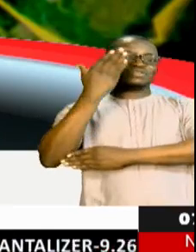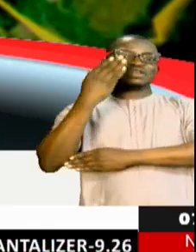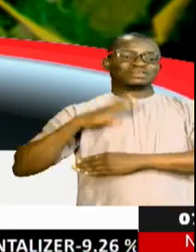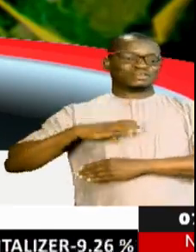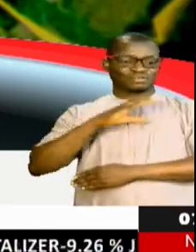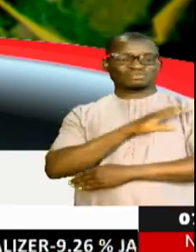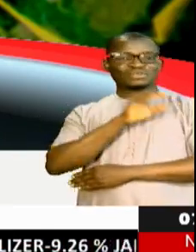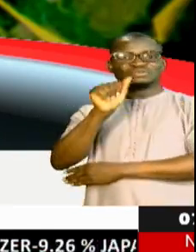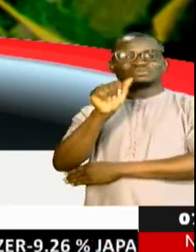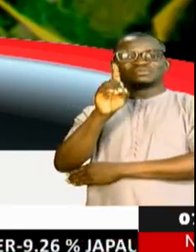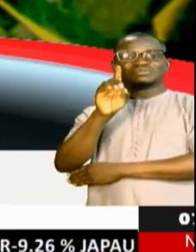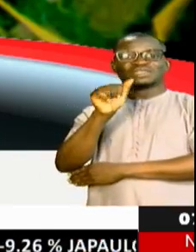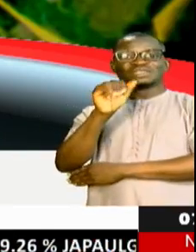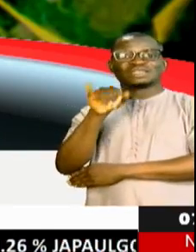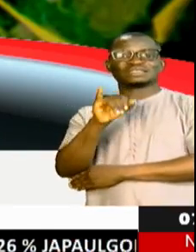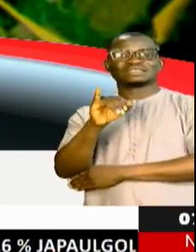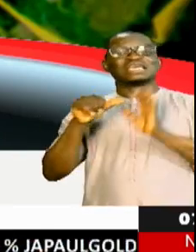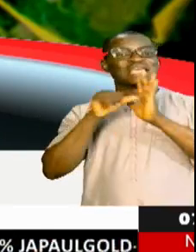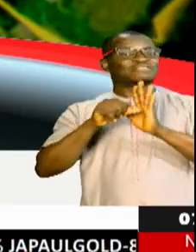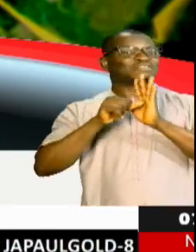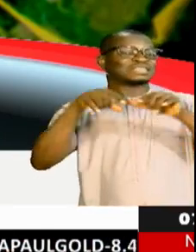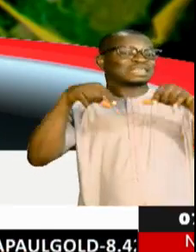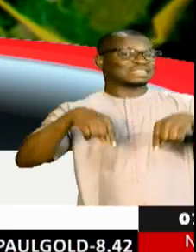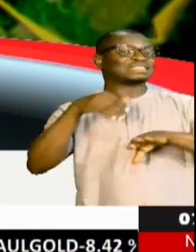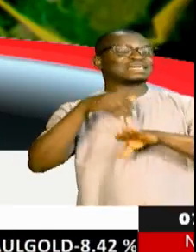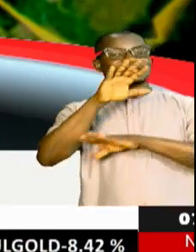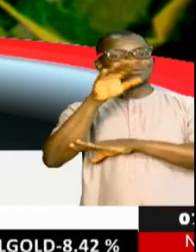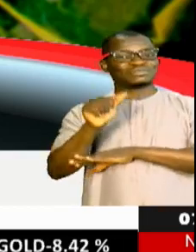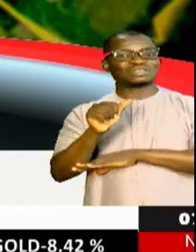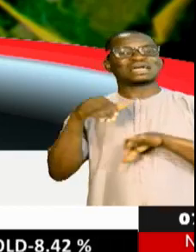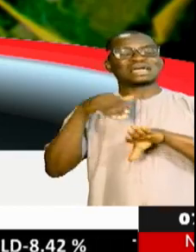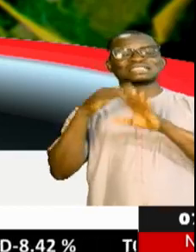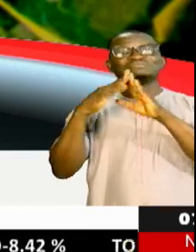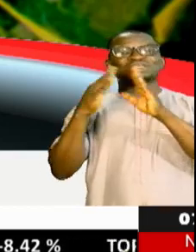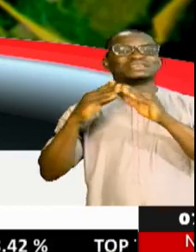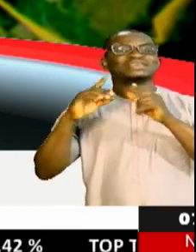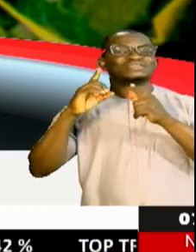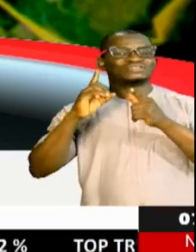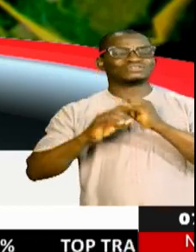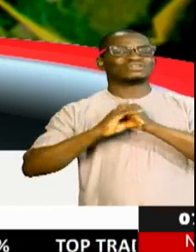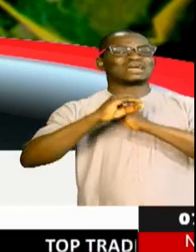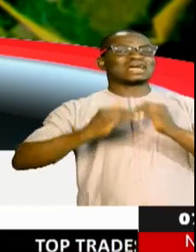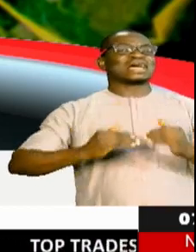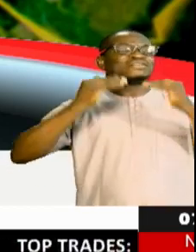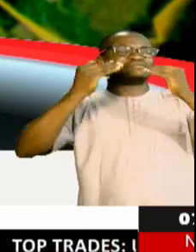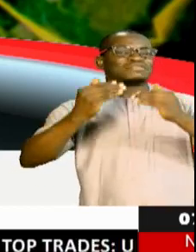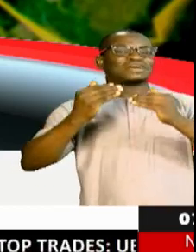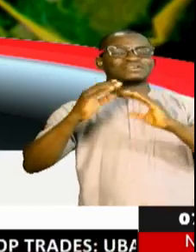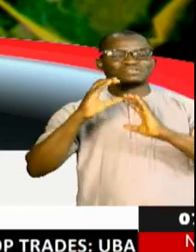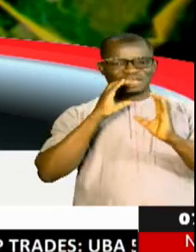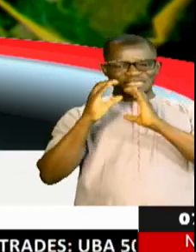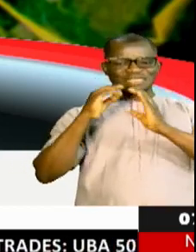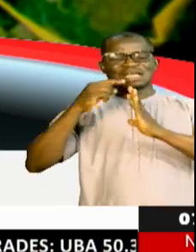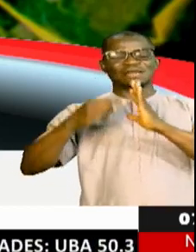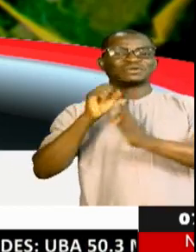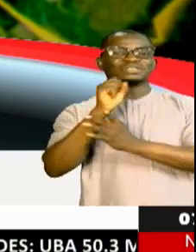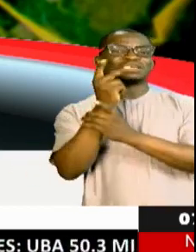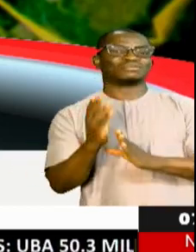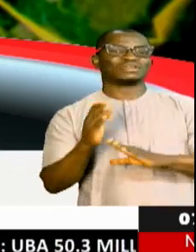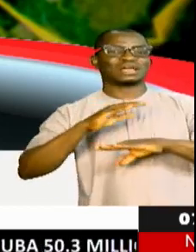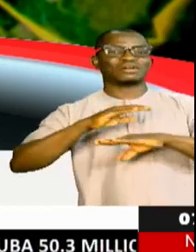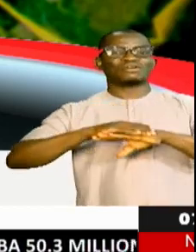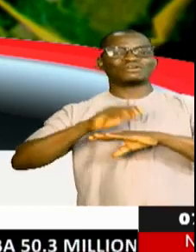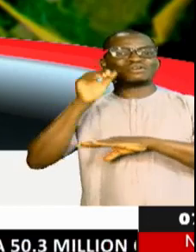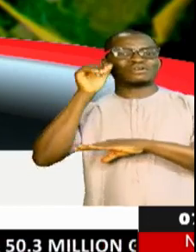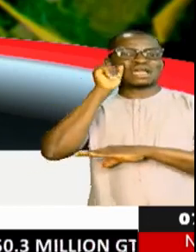Adaji, emphasized this in Abuja at a forum to advance conversations among stakeholders on the Biya